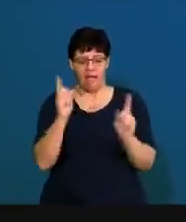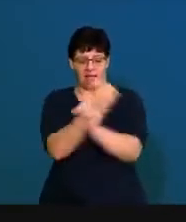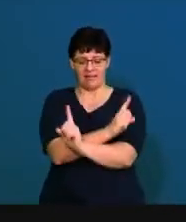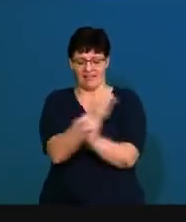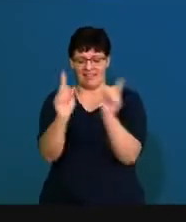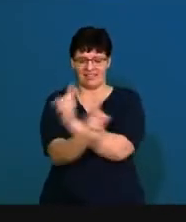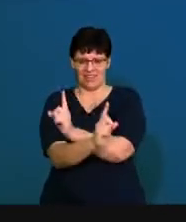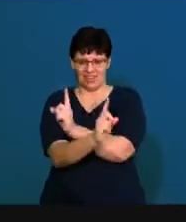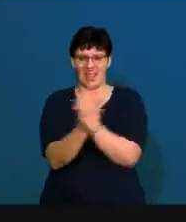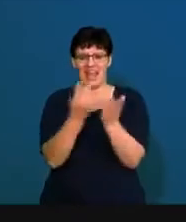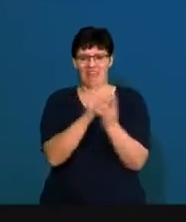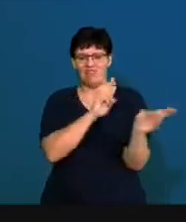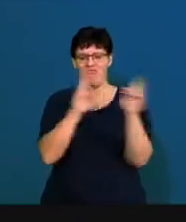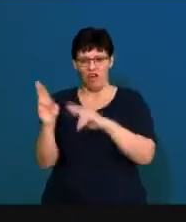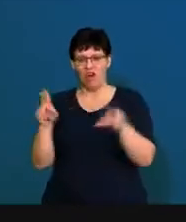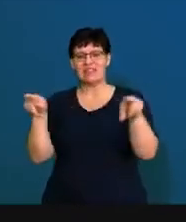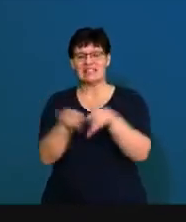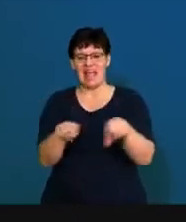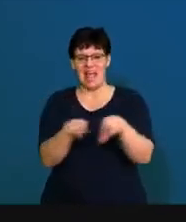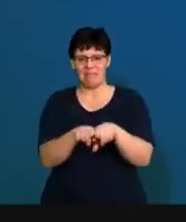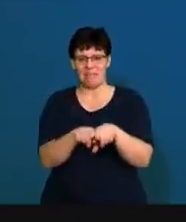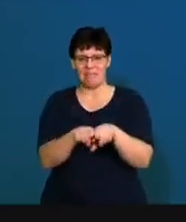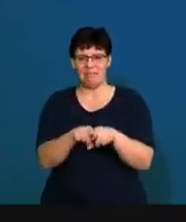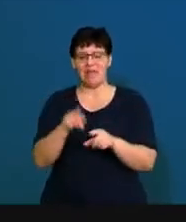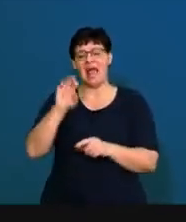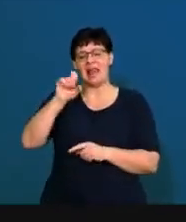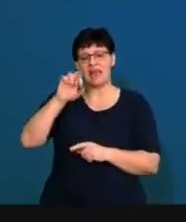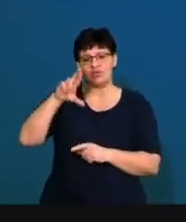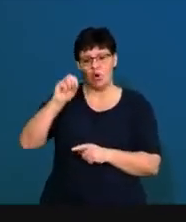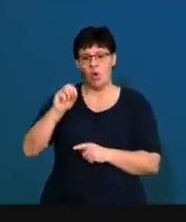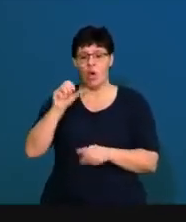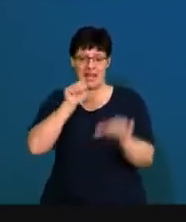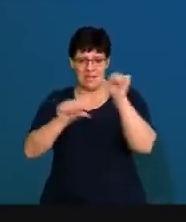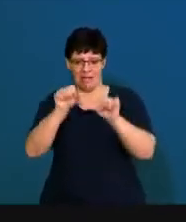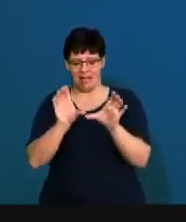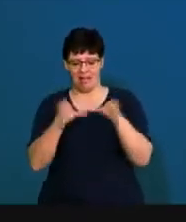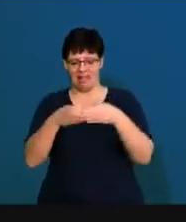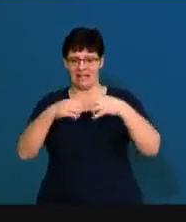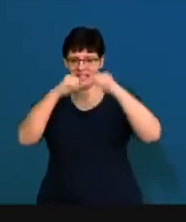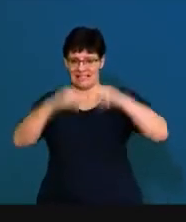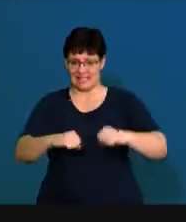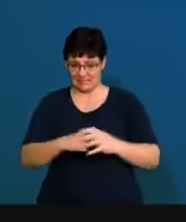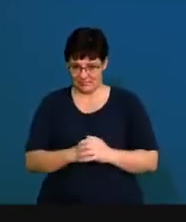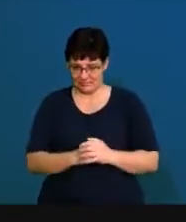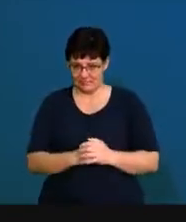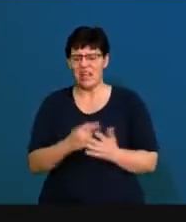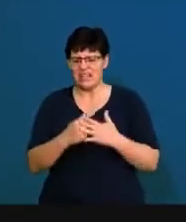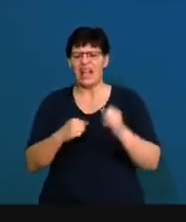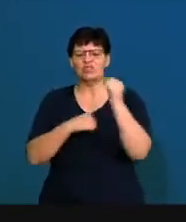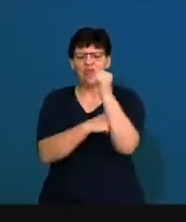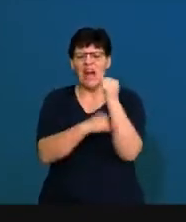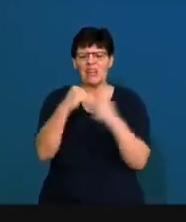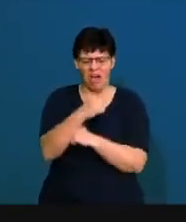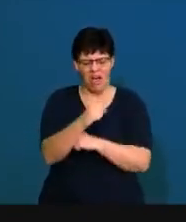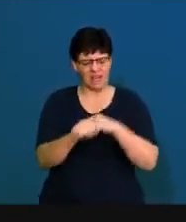used interchangeably to refer to the same type of an electrochemical cell, okay? So this has to do with the